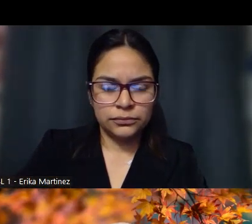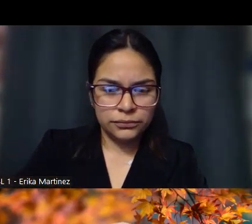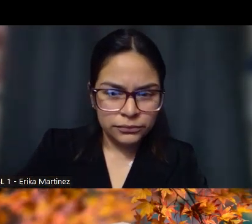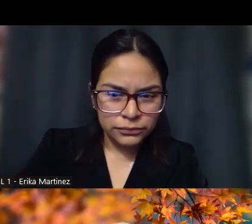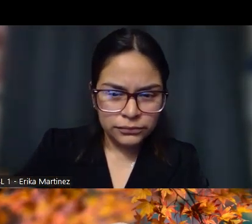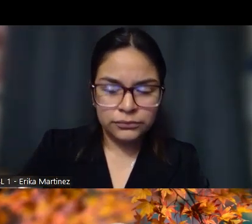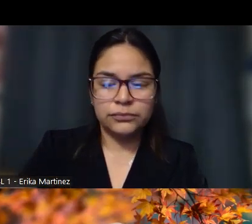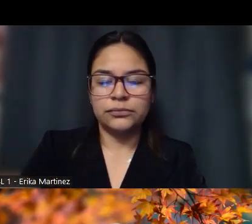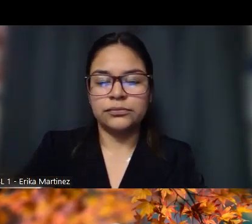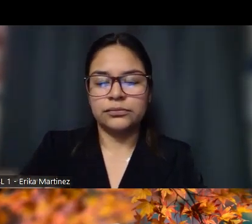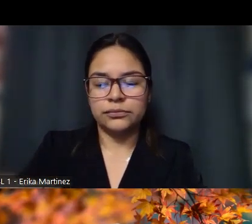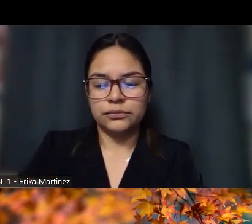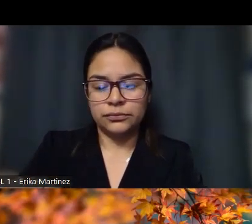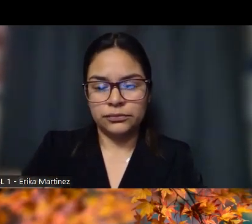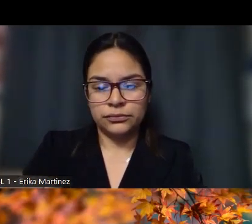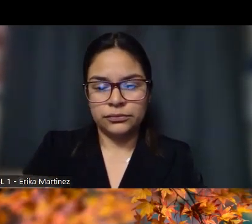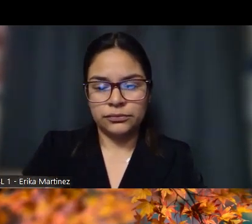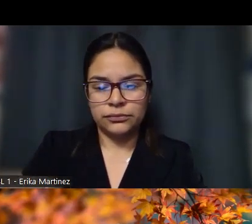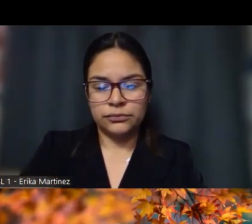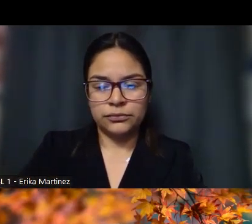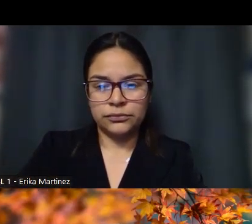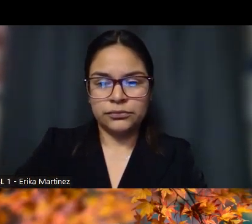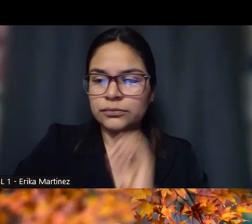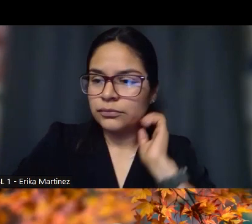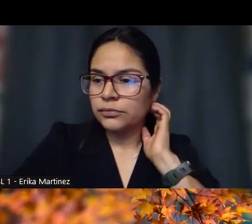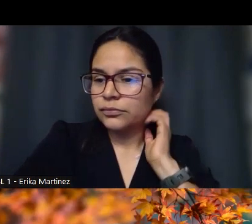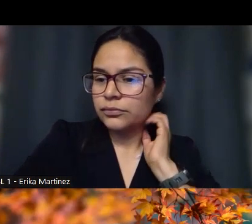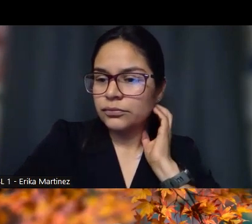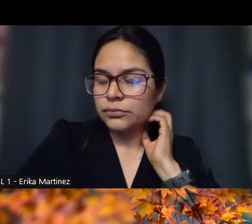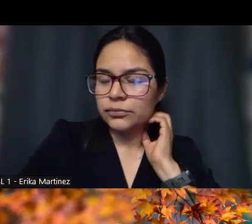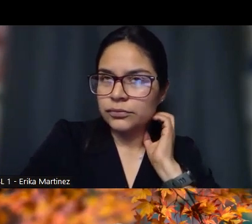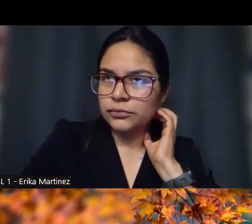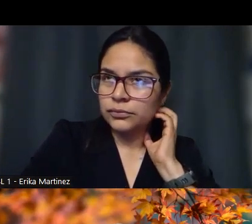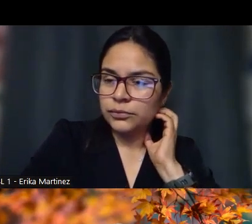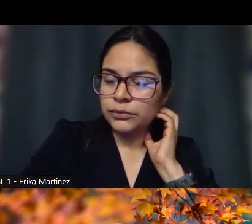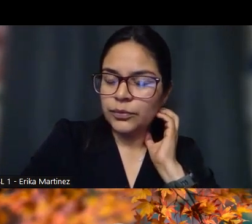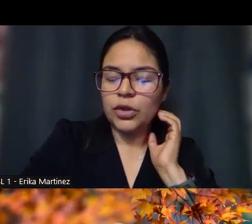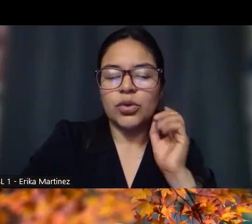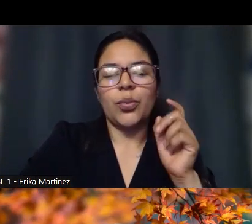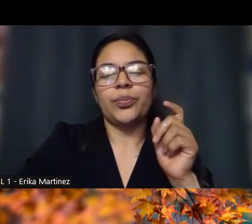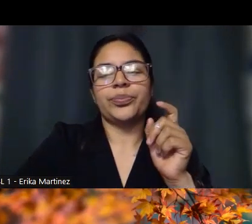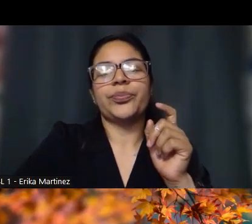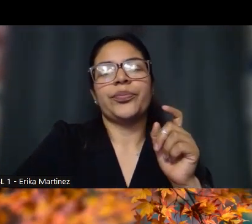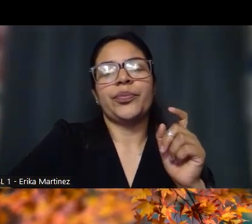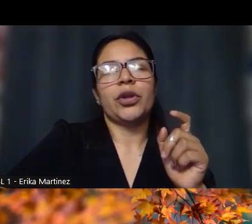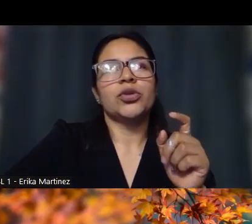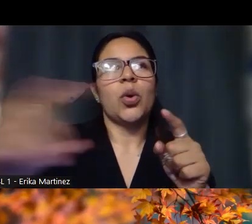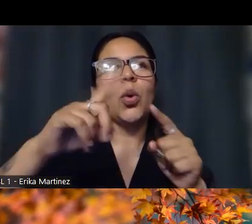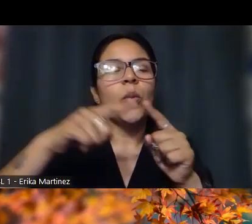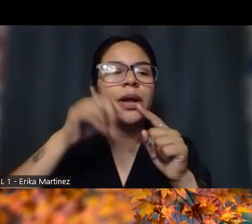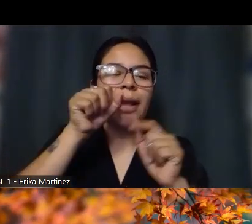we should still have a cross report from APS. So when you contact APS, you can let them know,